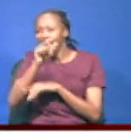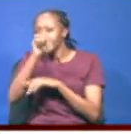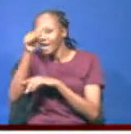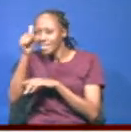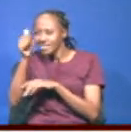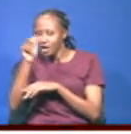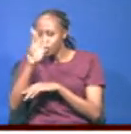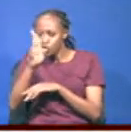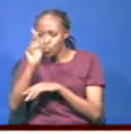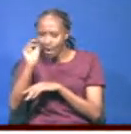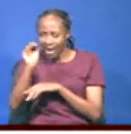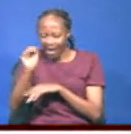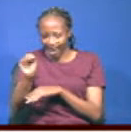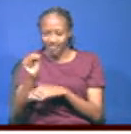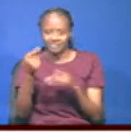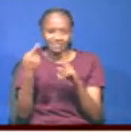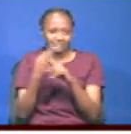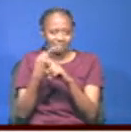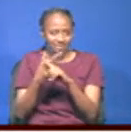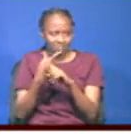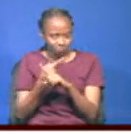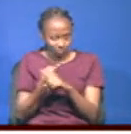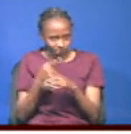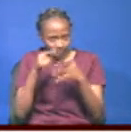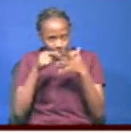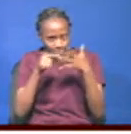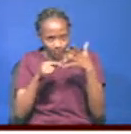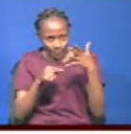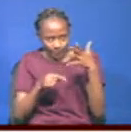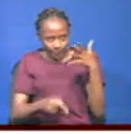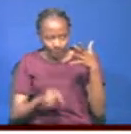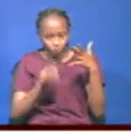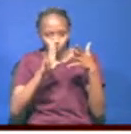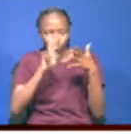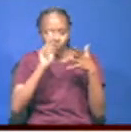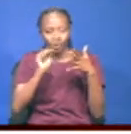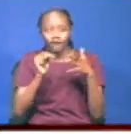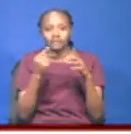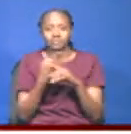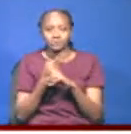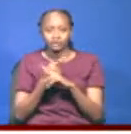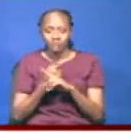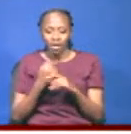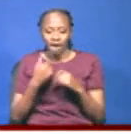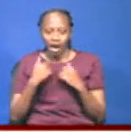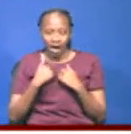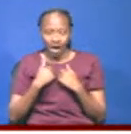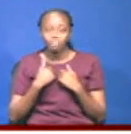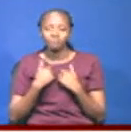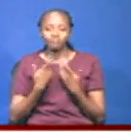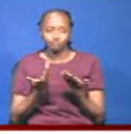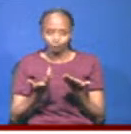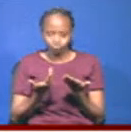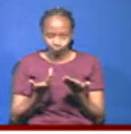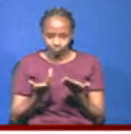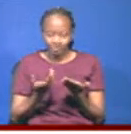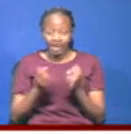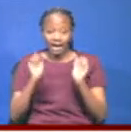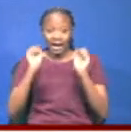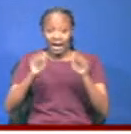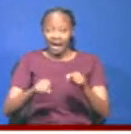UN agencies, not only the, you know, those who are focused on health, I can see